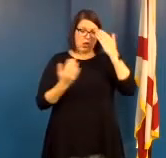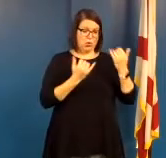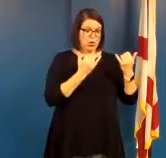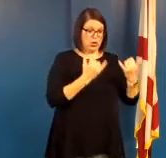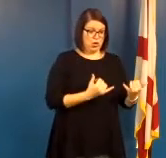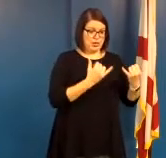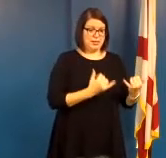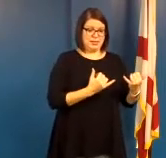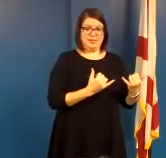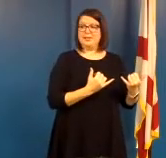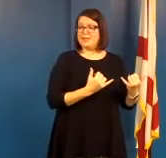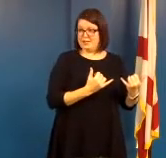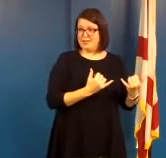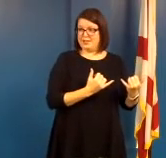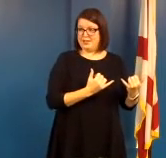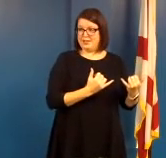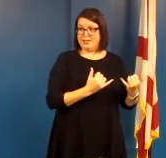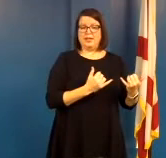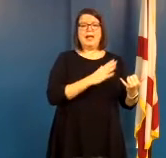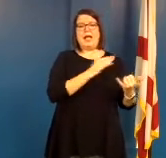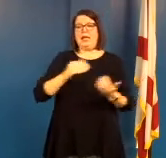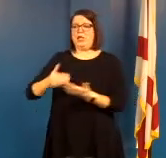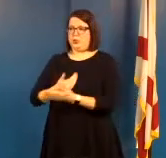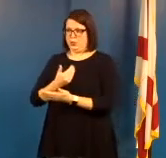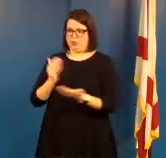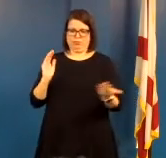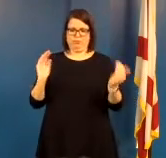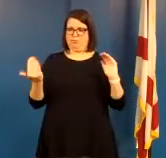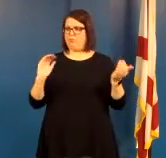current status. Certainly. Thank you.